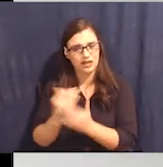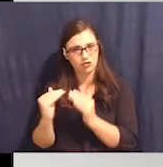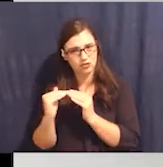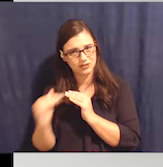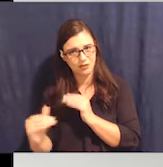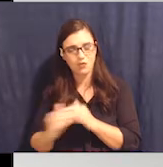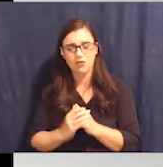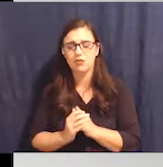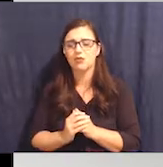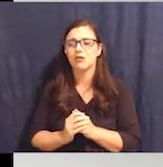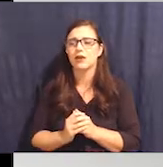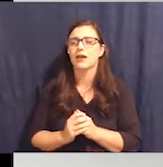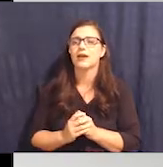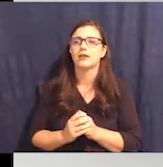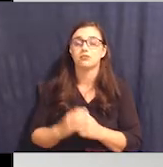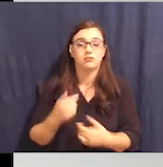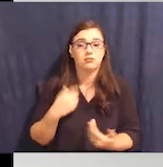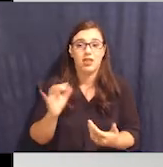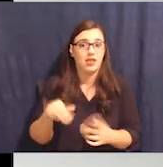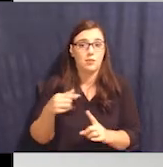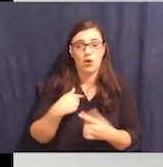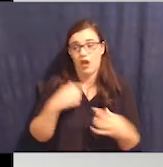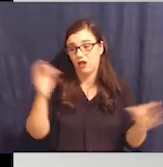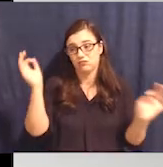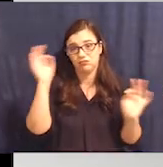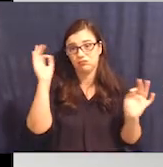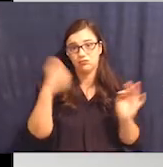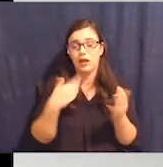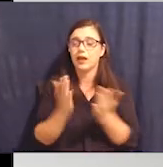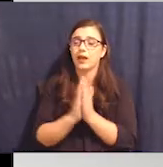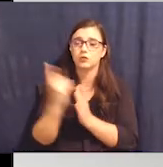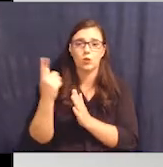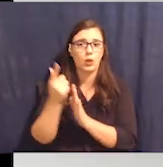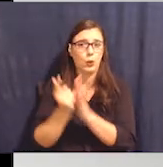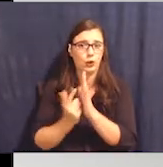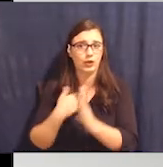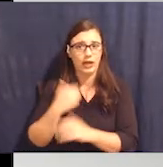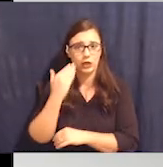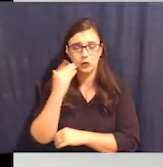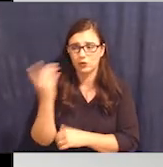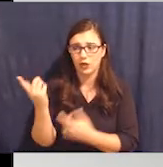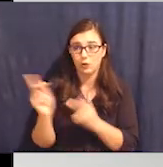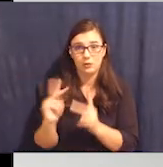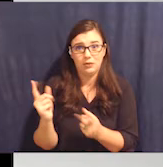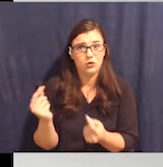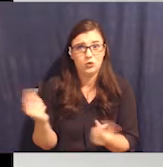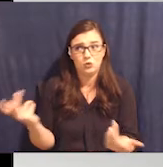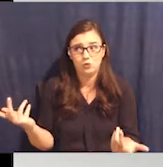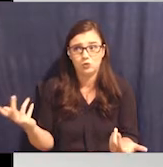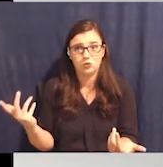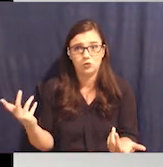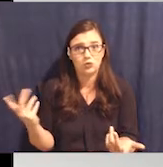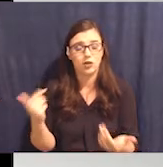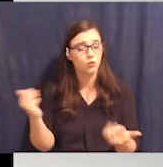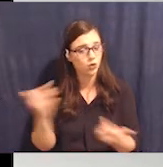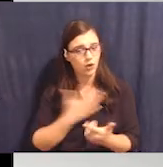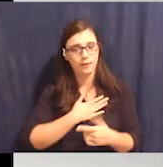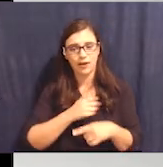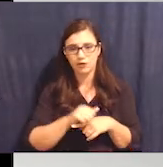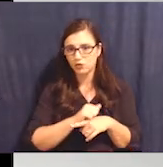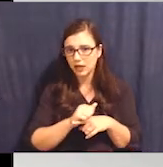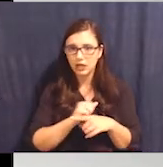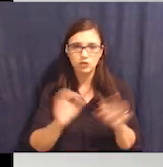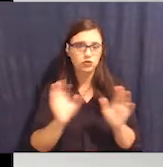financially stable. I didn't know. I asked an attorney I knew, what do people do? Because with all